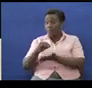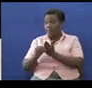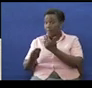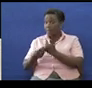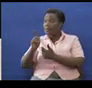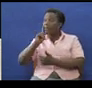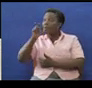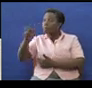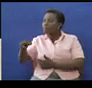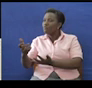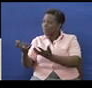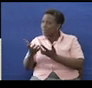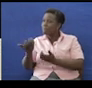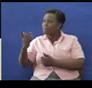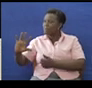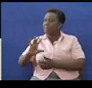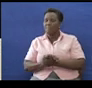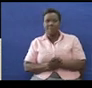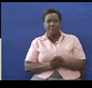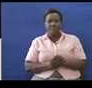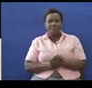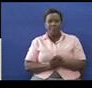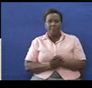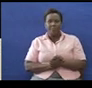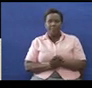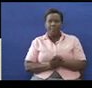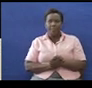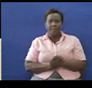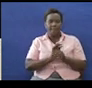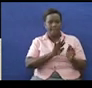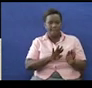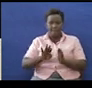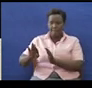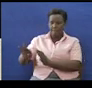use water effectively, because everybody needs water.